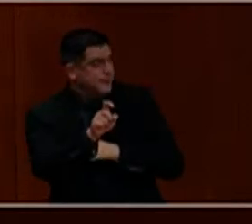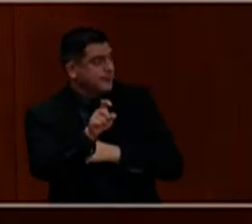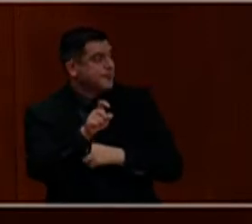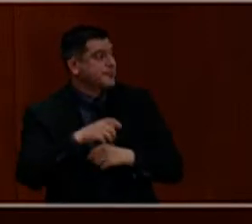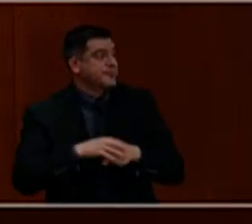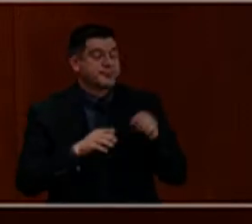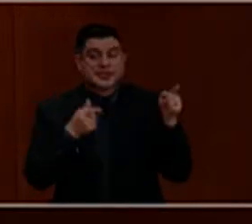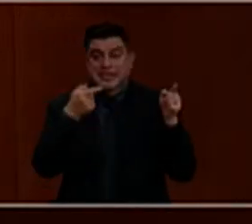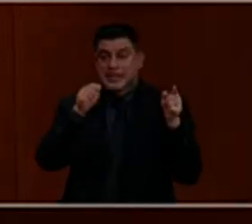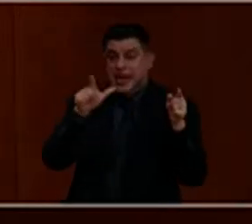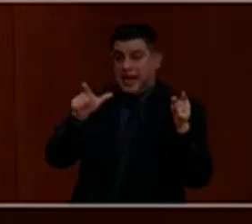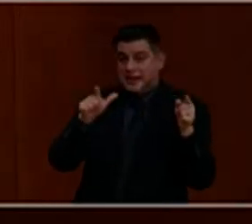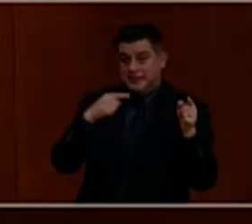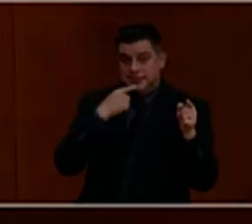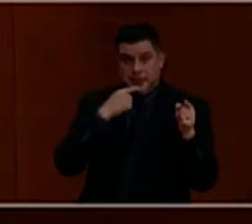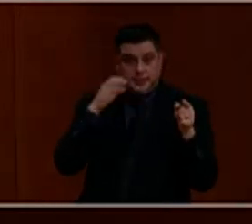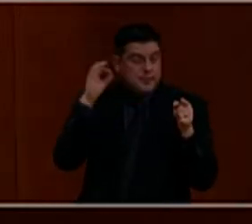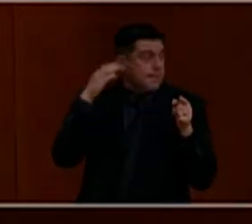fantastic